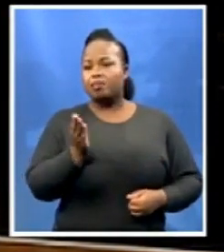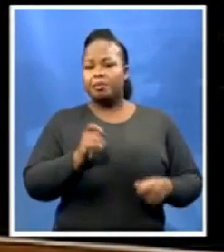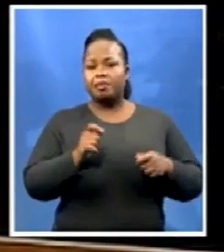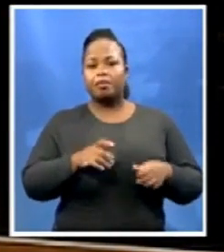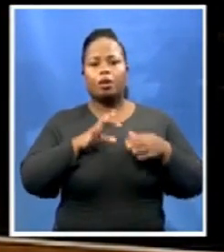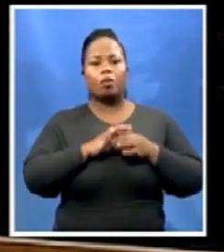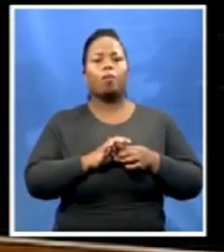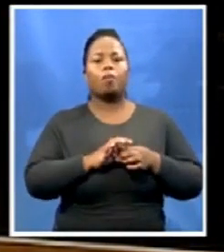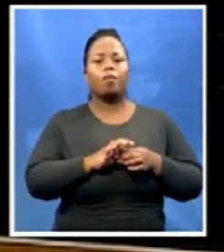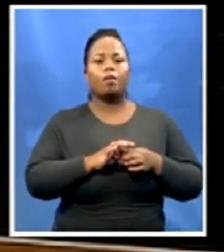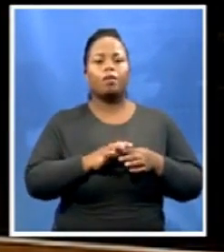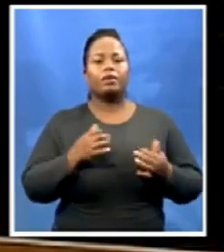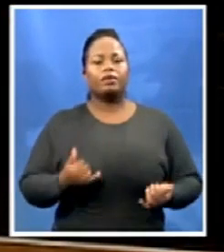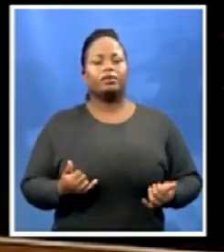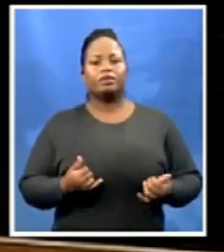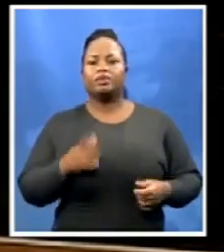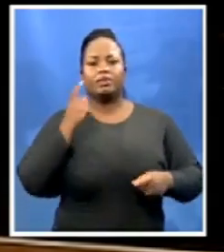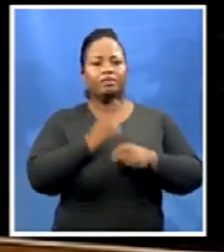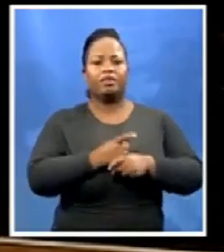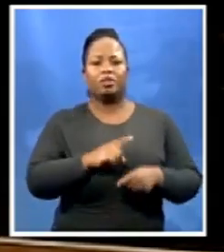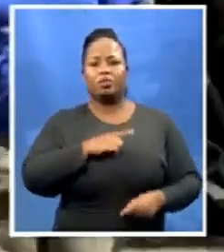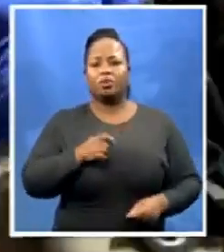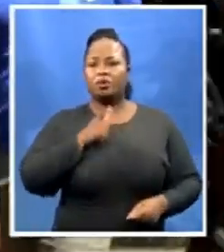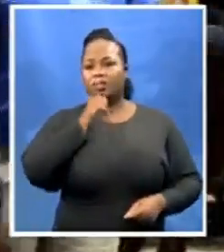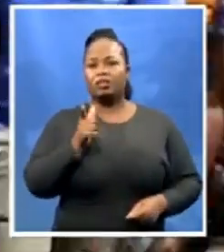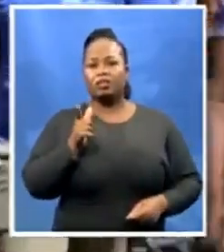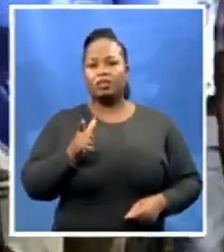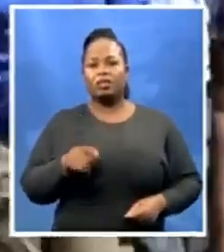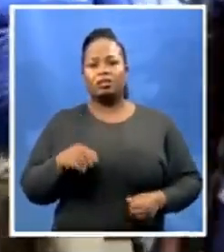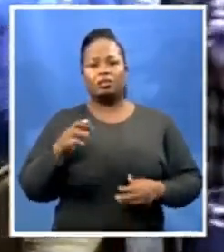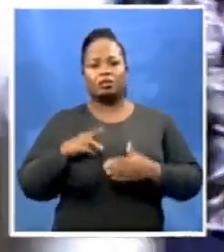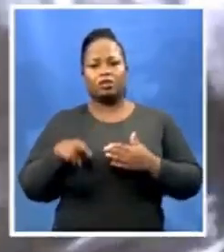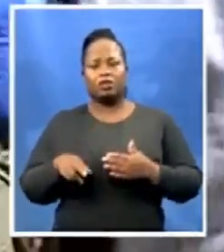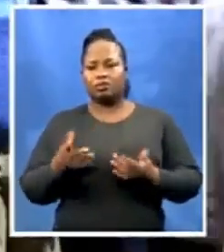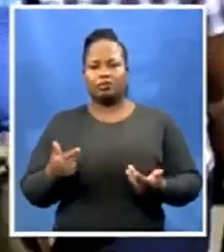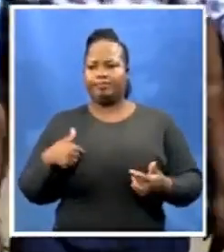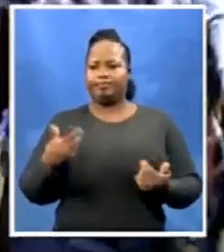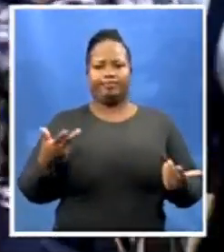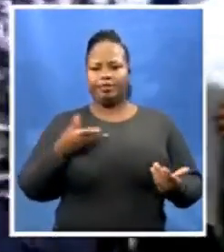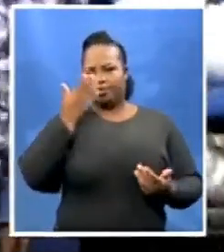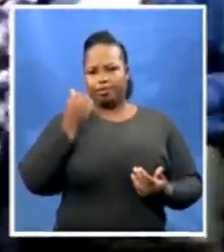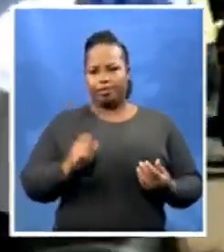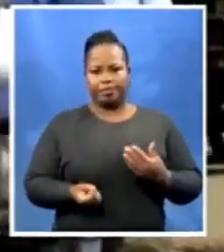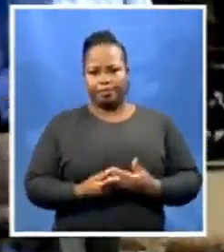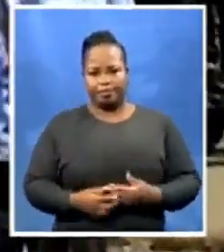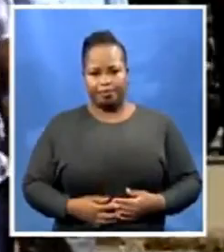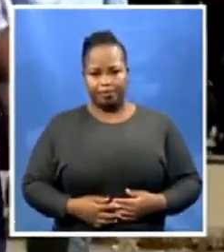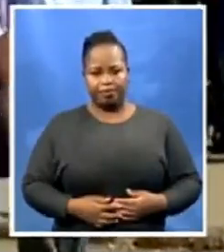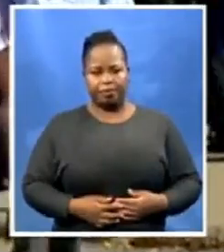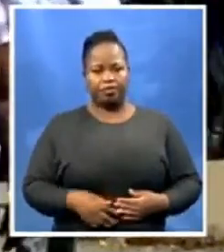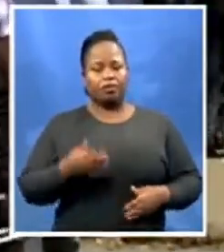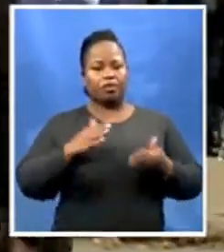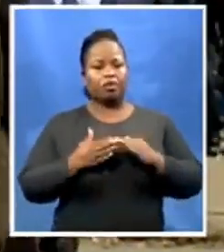telling somebody to take takeaway, he's asking you, where am I going to take it? A COVID-19 community mobility report conducted by